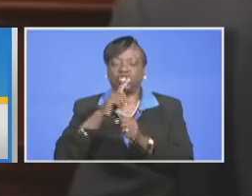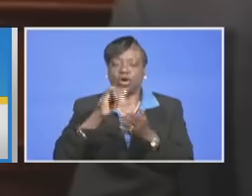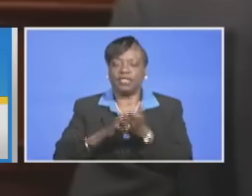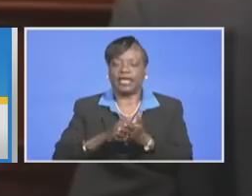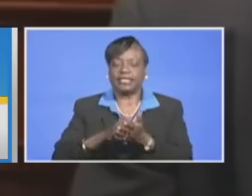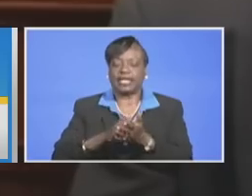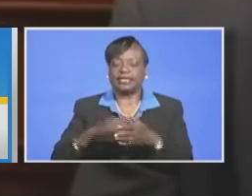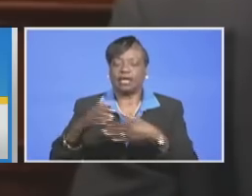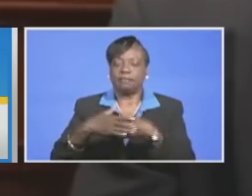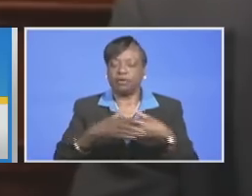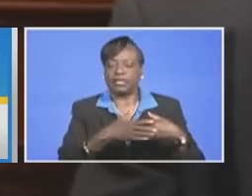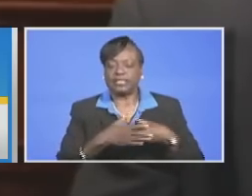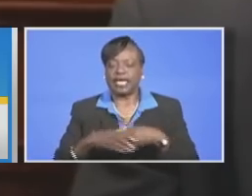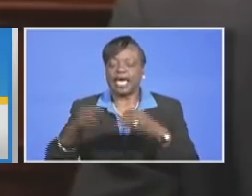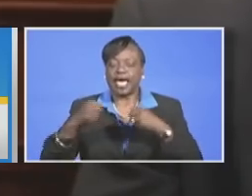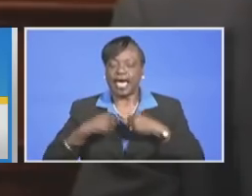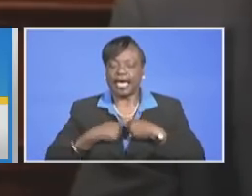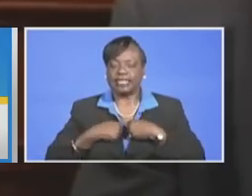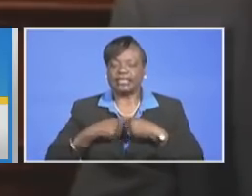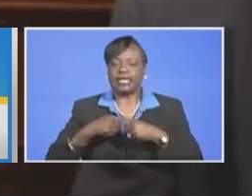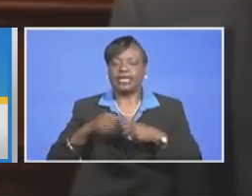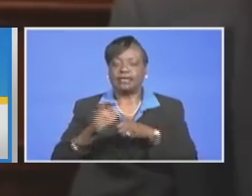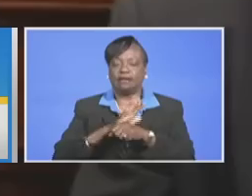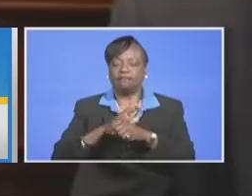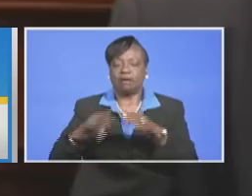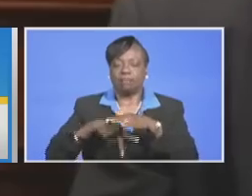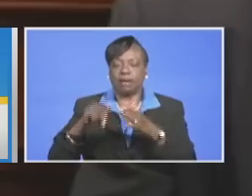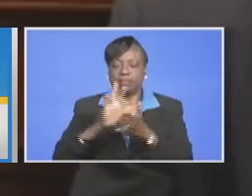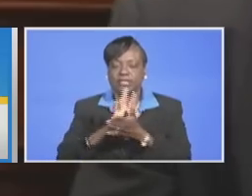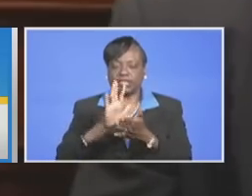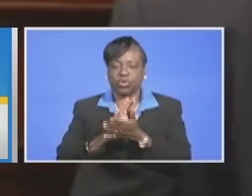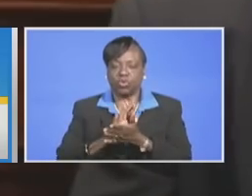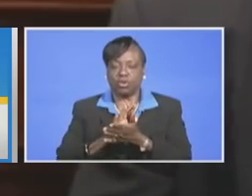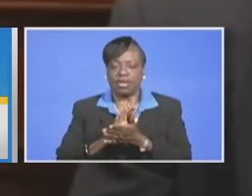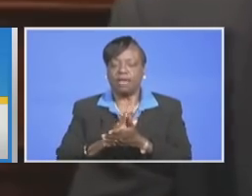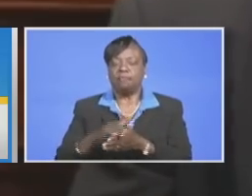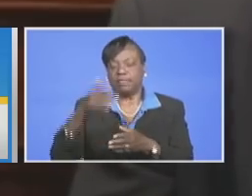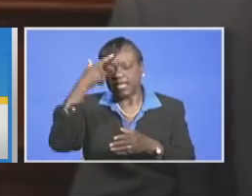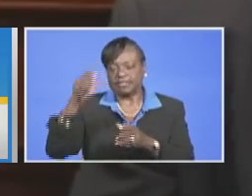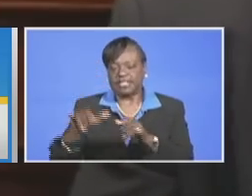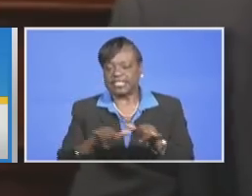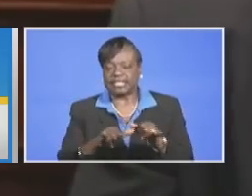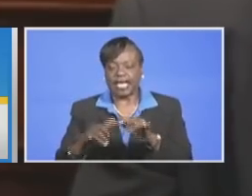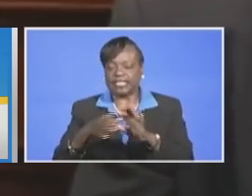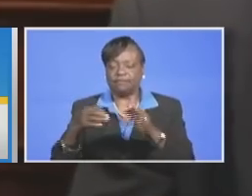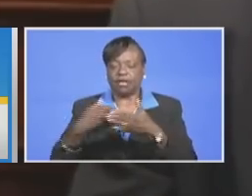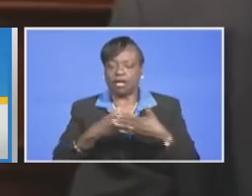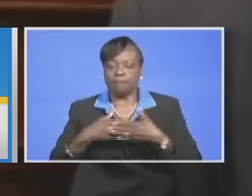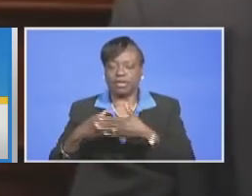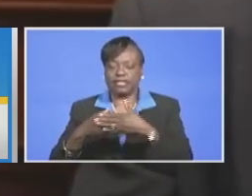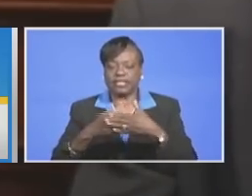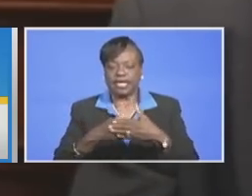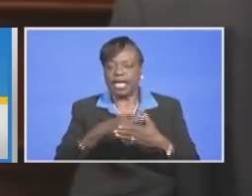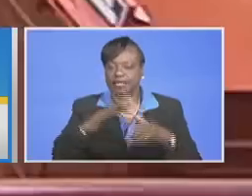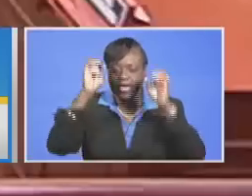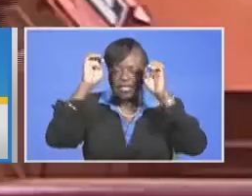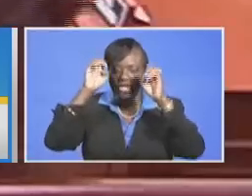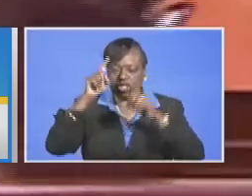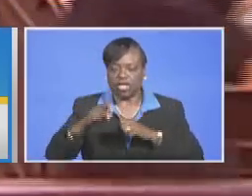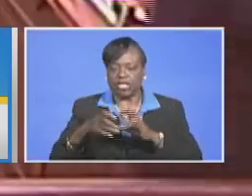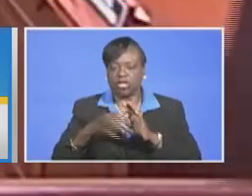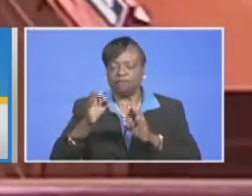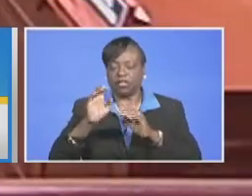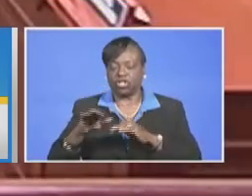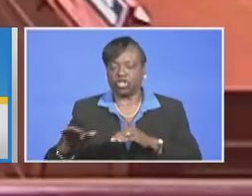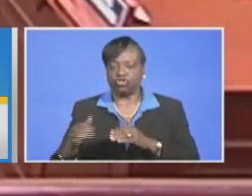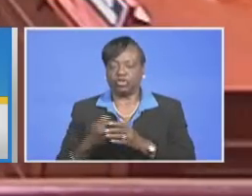appropriate primary school, and Gregory having regard to the size of the community and the educational needs of the children. In addition